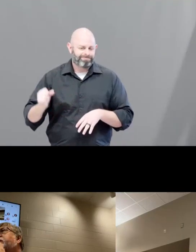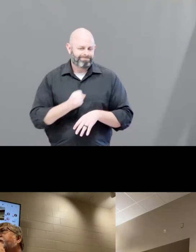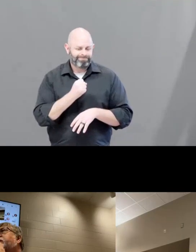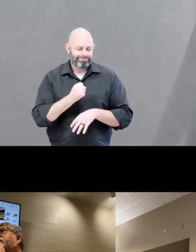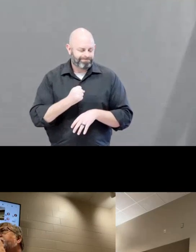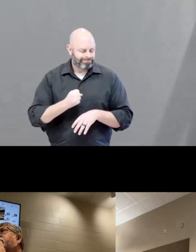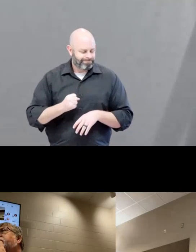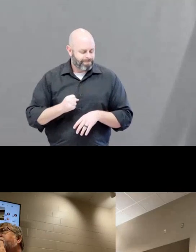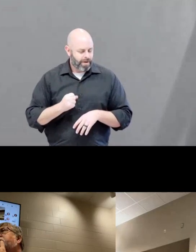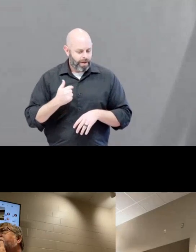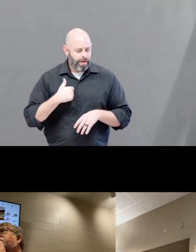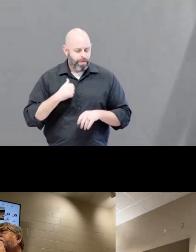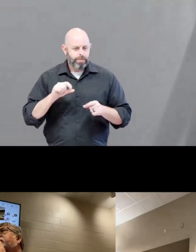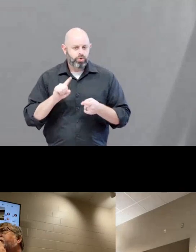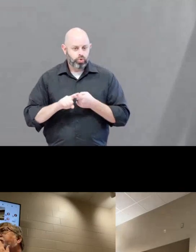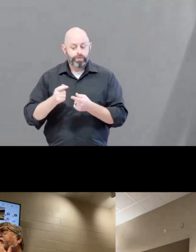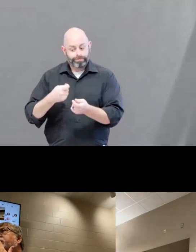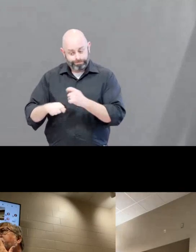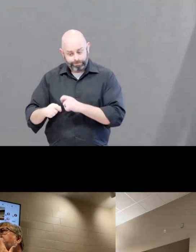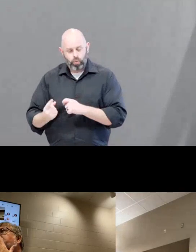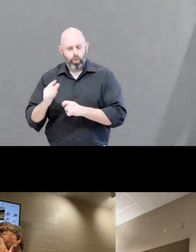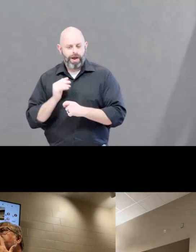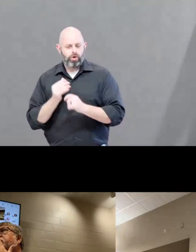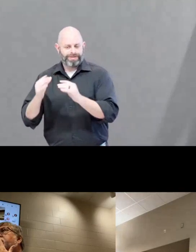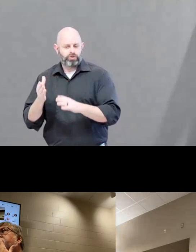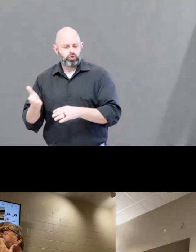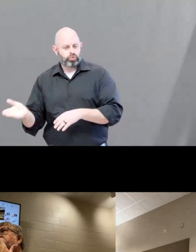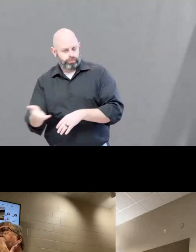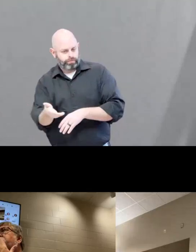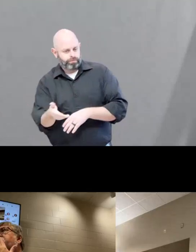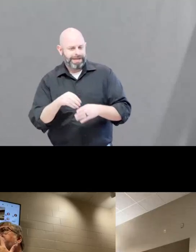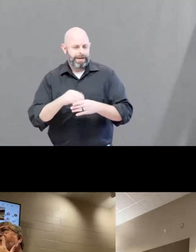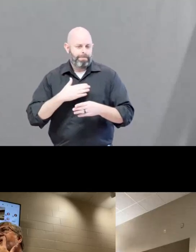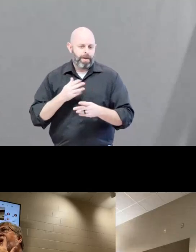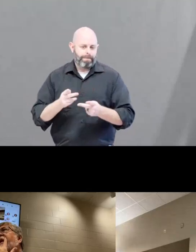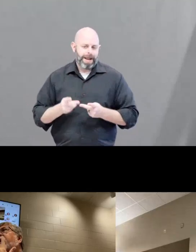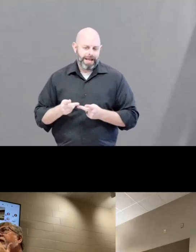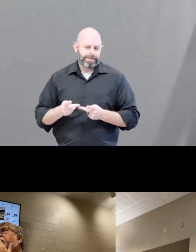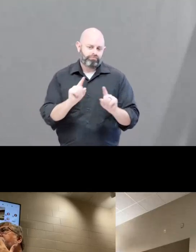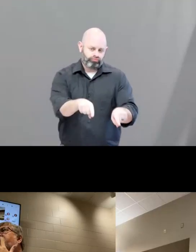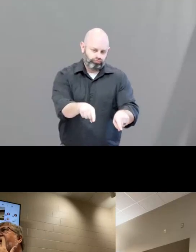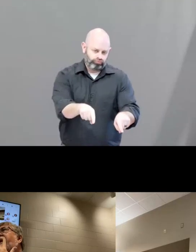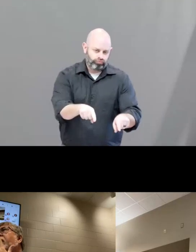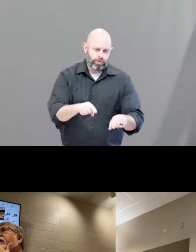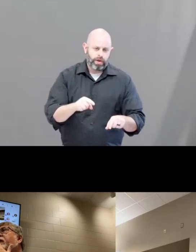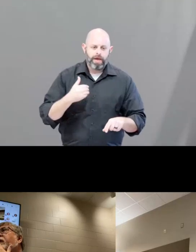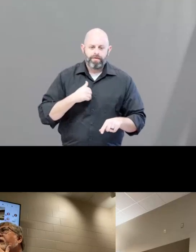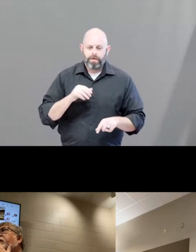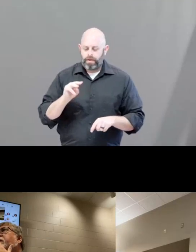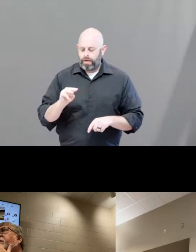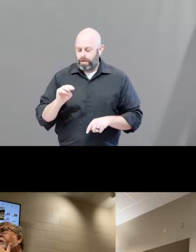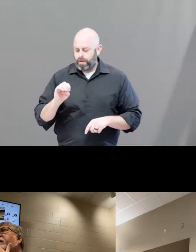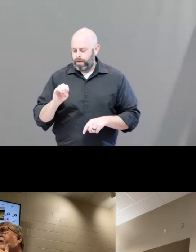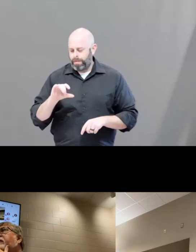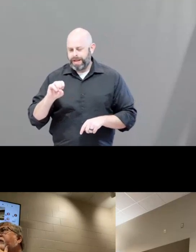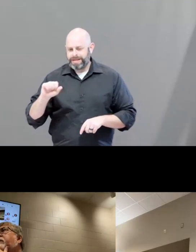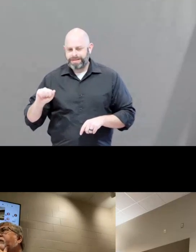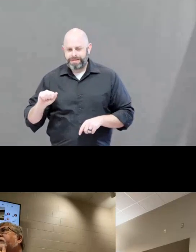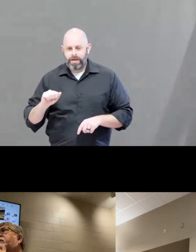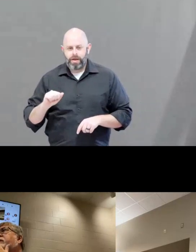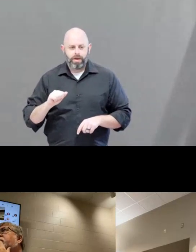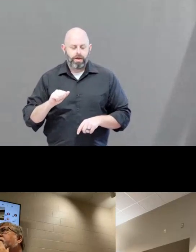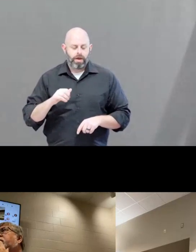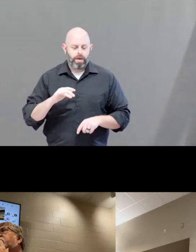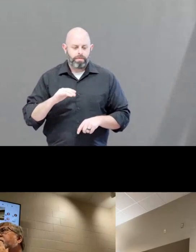I was able to get one of our teachers to go in my place. And so we have Melissa